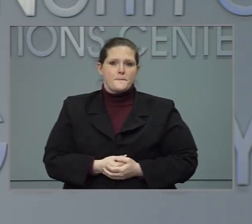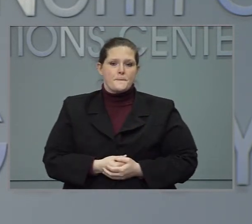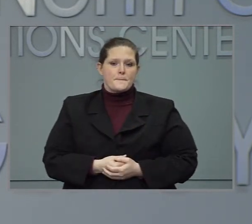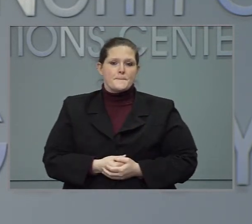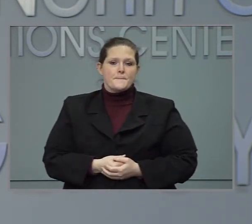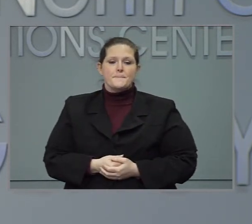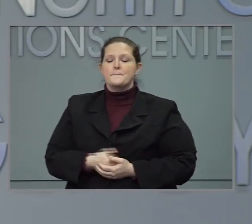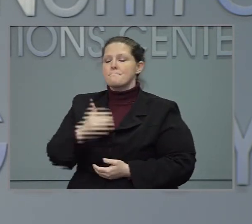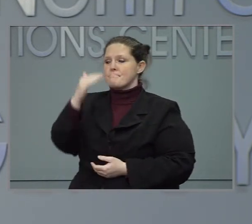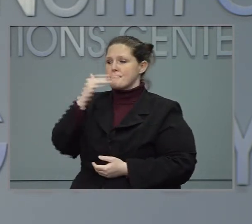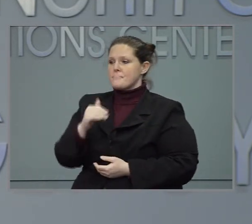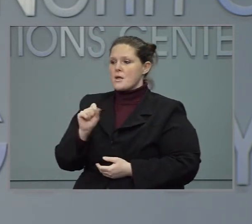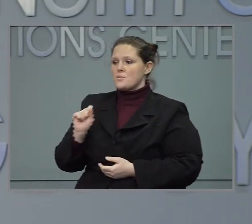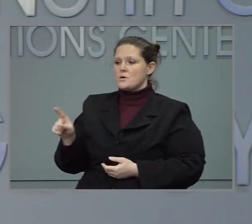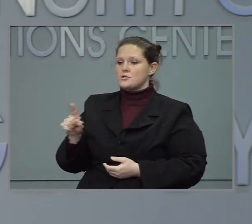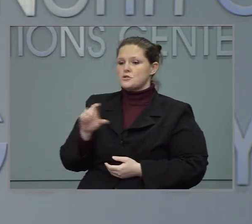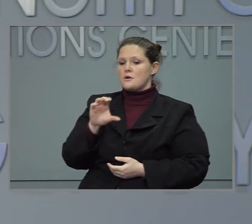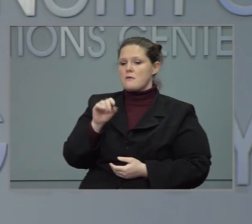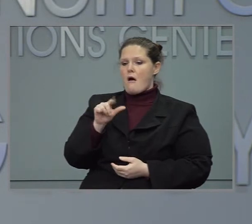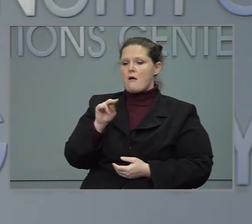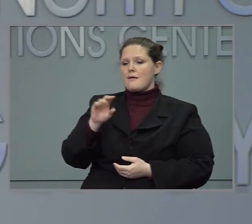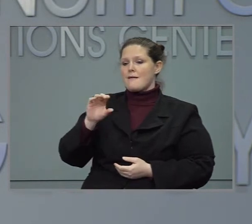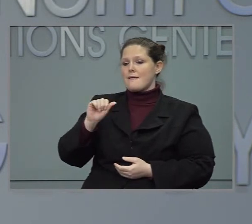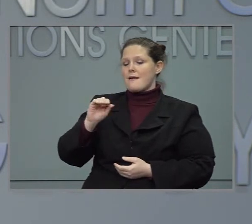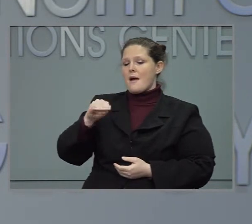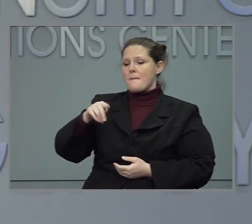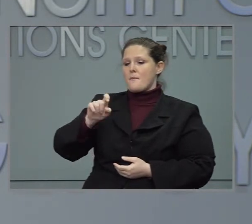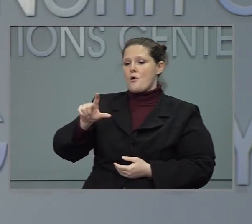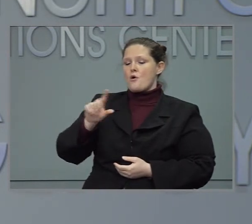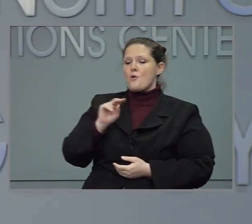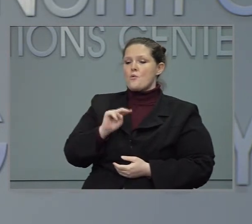Our next question is from Colin Campbell with North Carolina Insider.